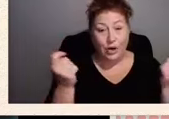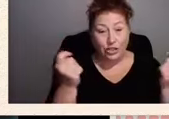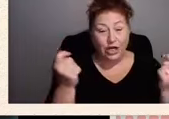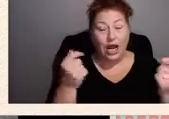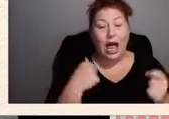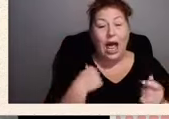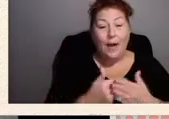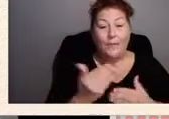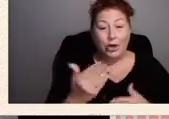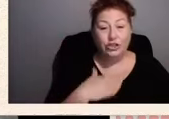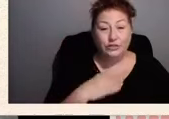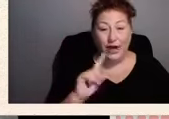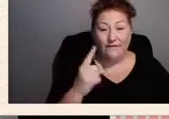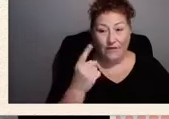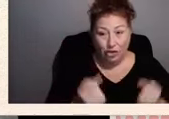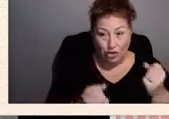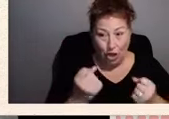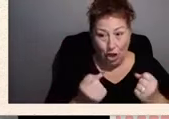first car in September.